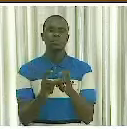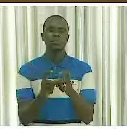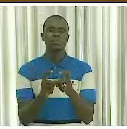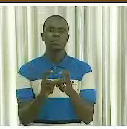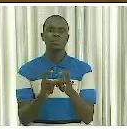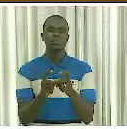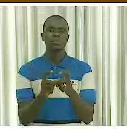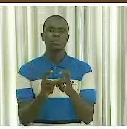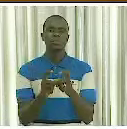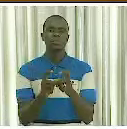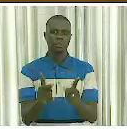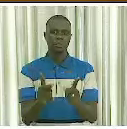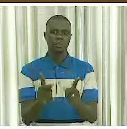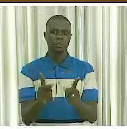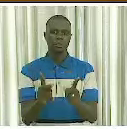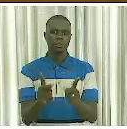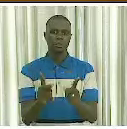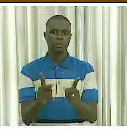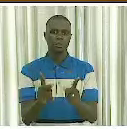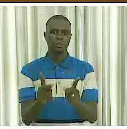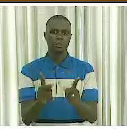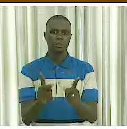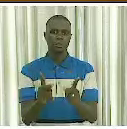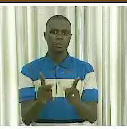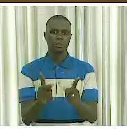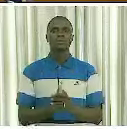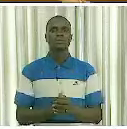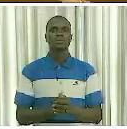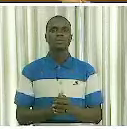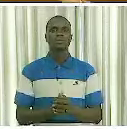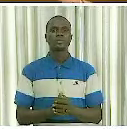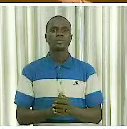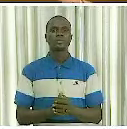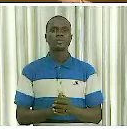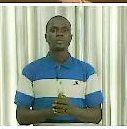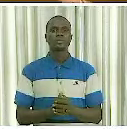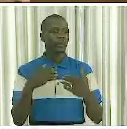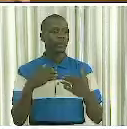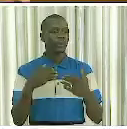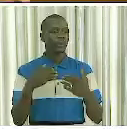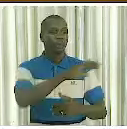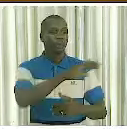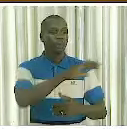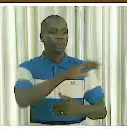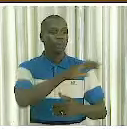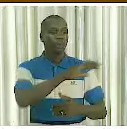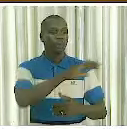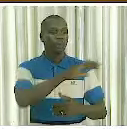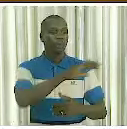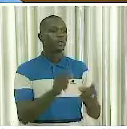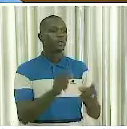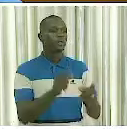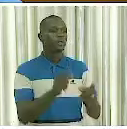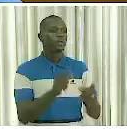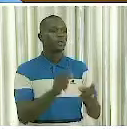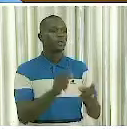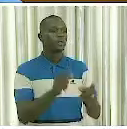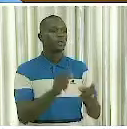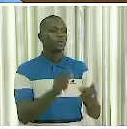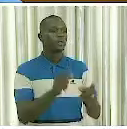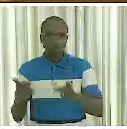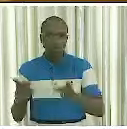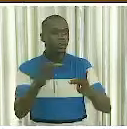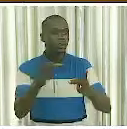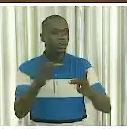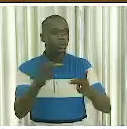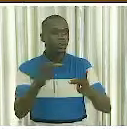ID cards, and now we get efficient systems and all over the rest of this week. The ministry will put forward, will add the work with